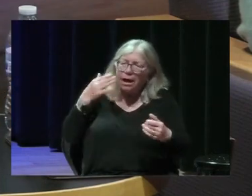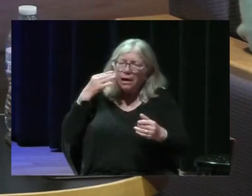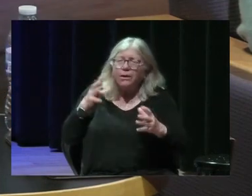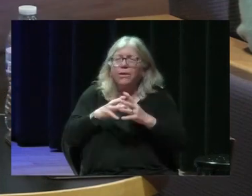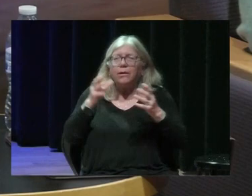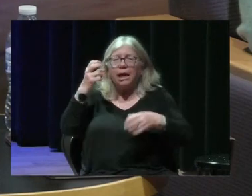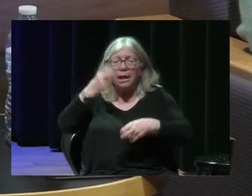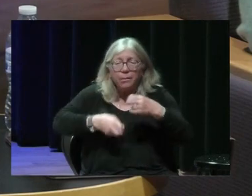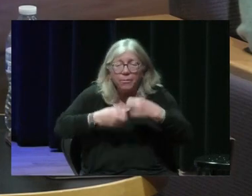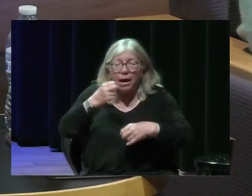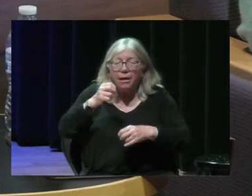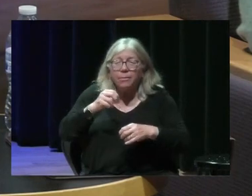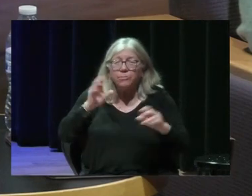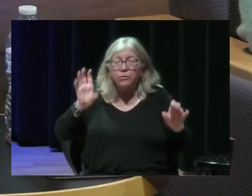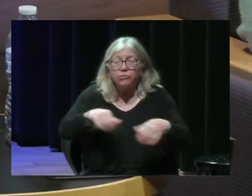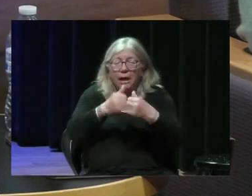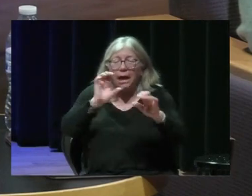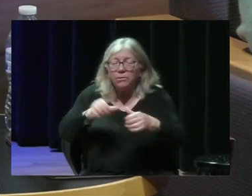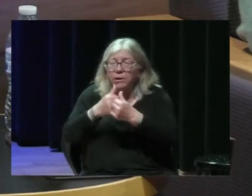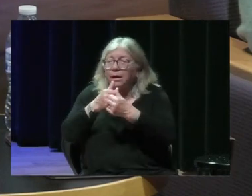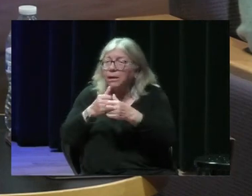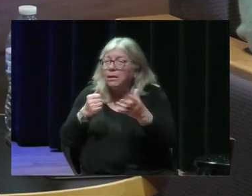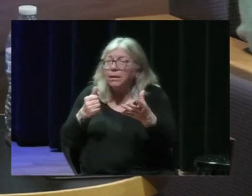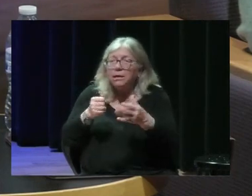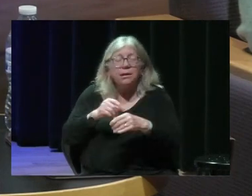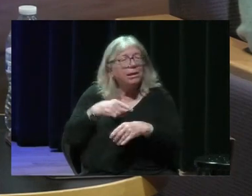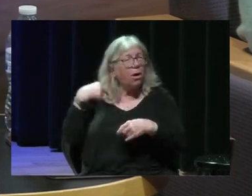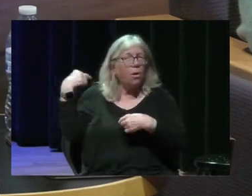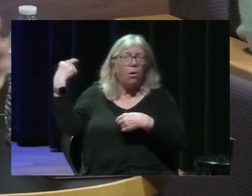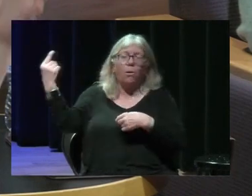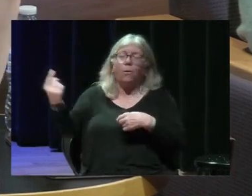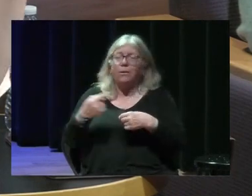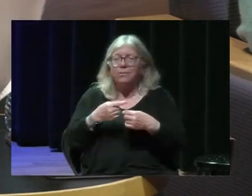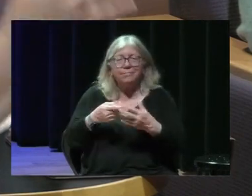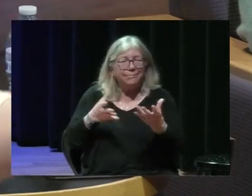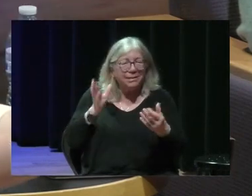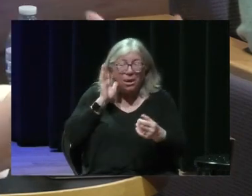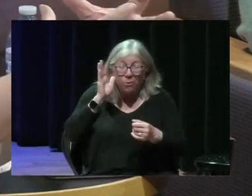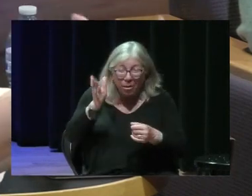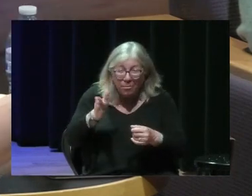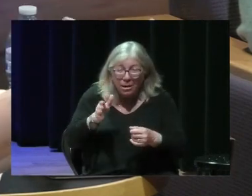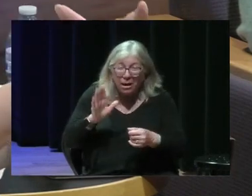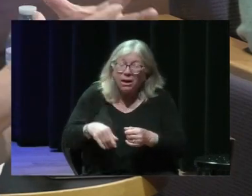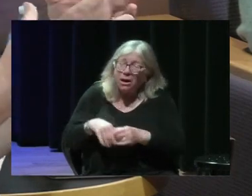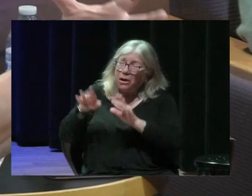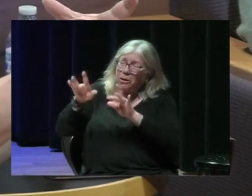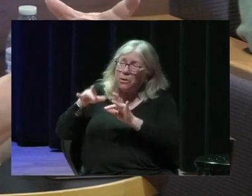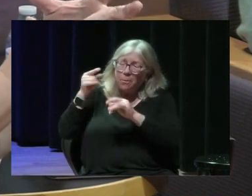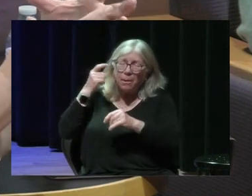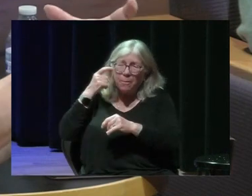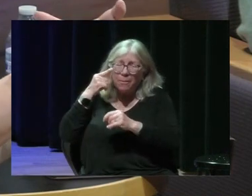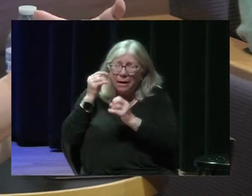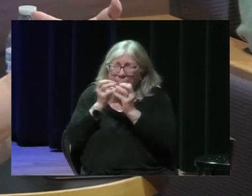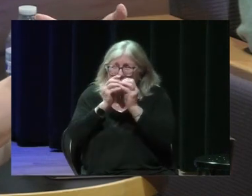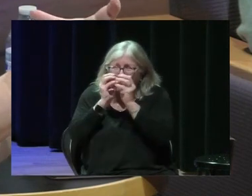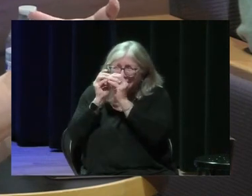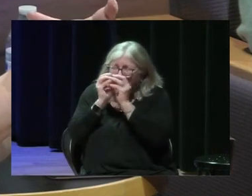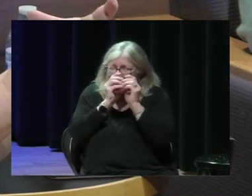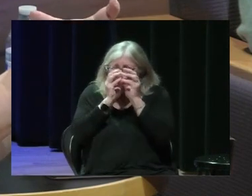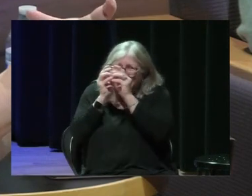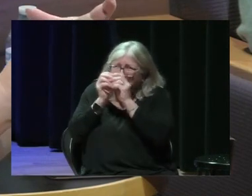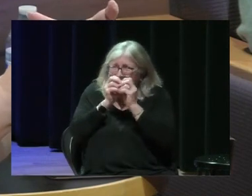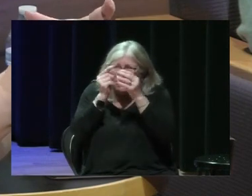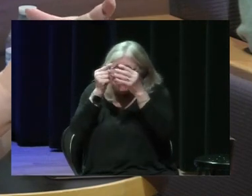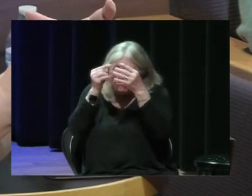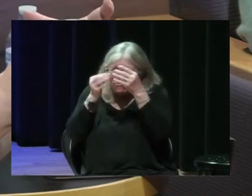problems and challenges. There always have been. There always will be. Your poor little brain is assimilating the list of those faster